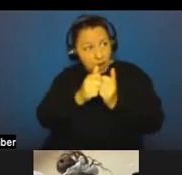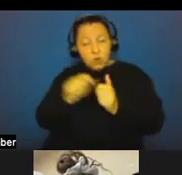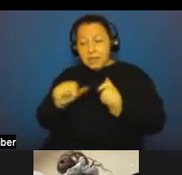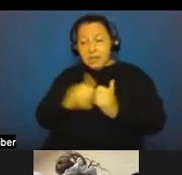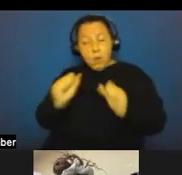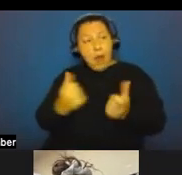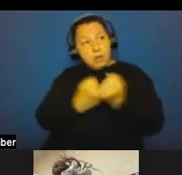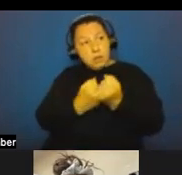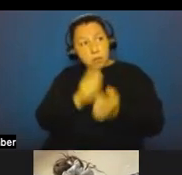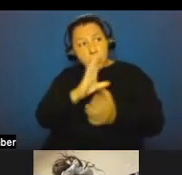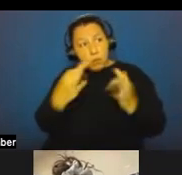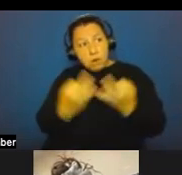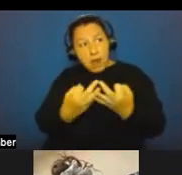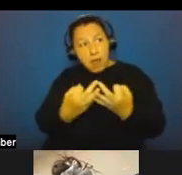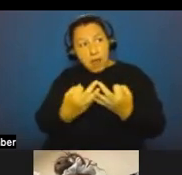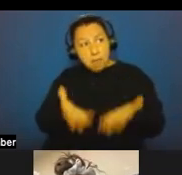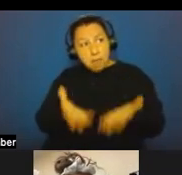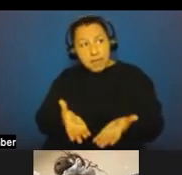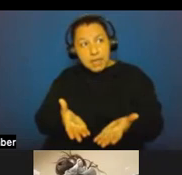your family, or,